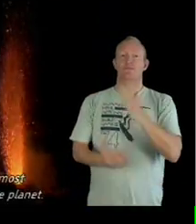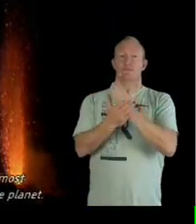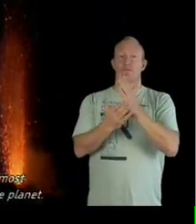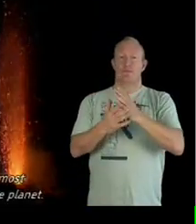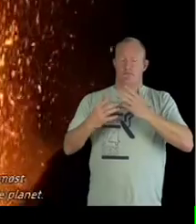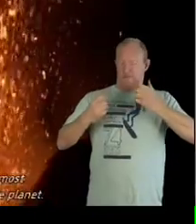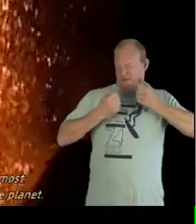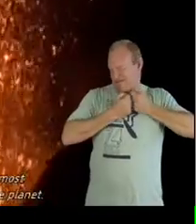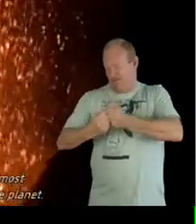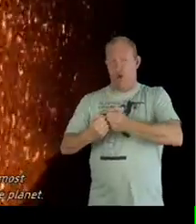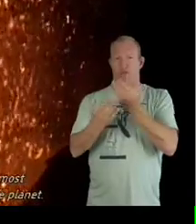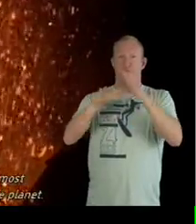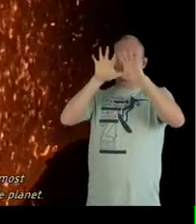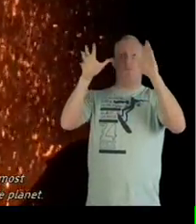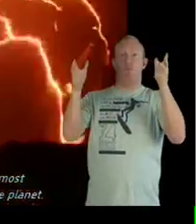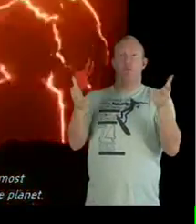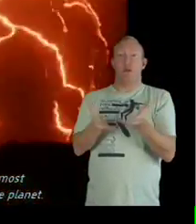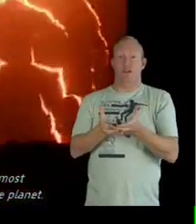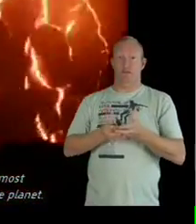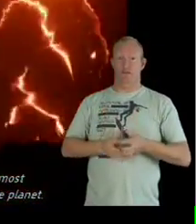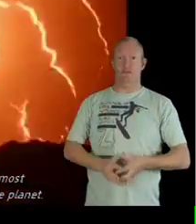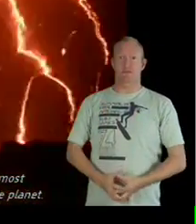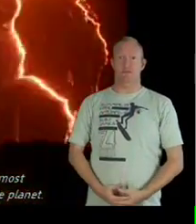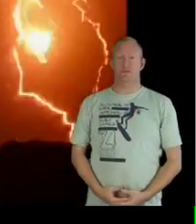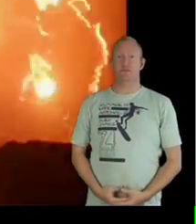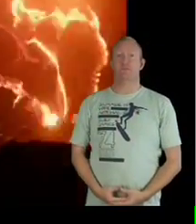but they're also the most fundamental force on the planet.